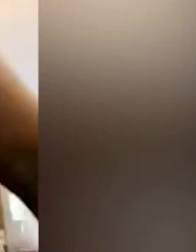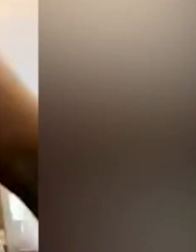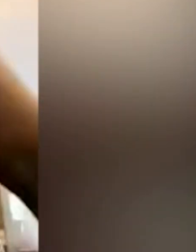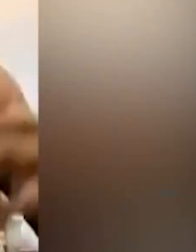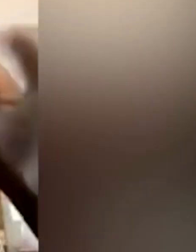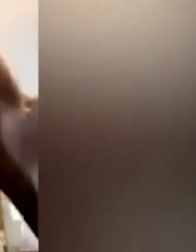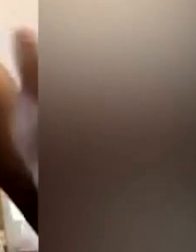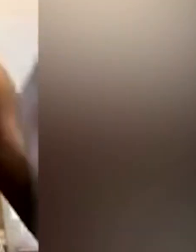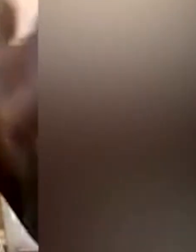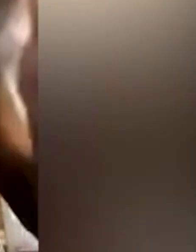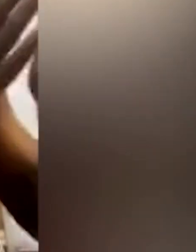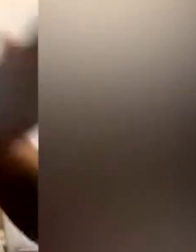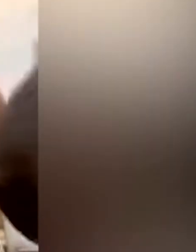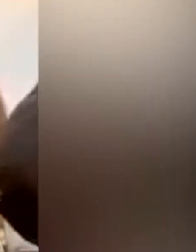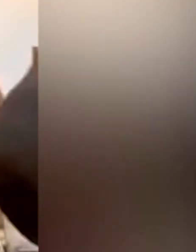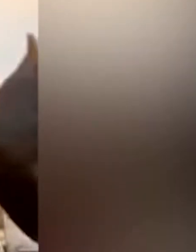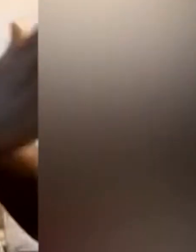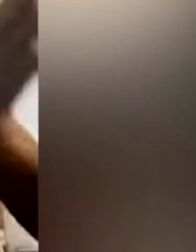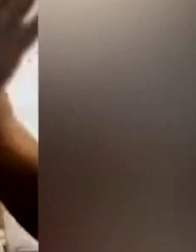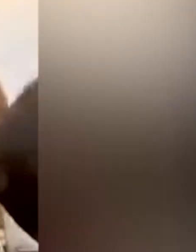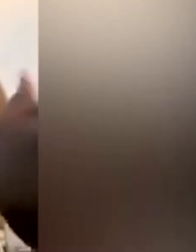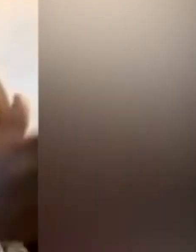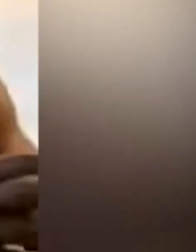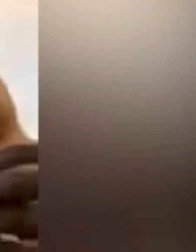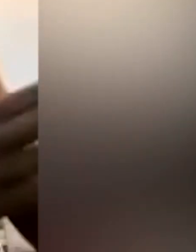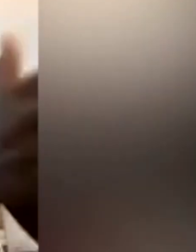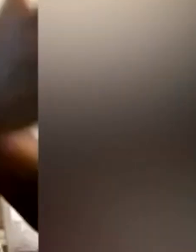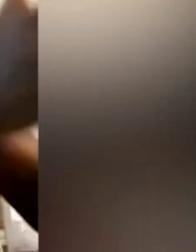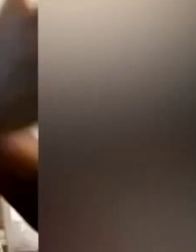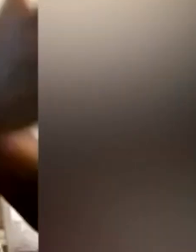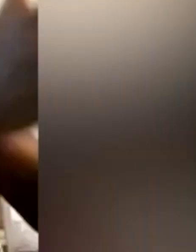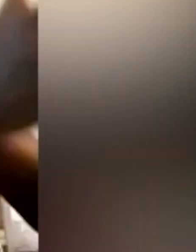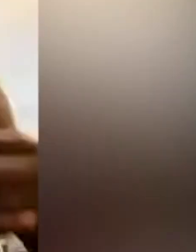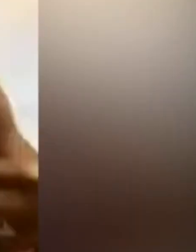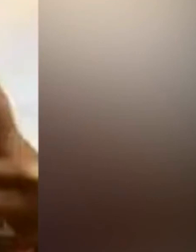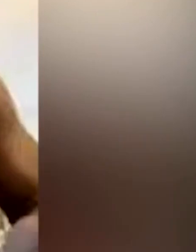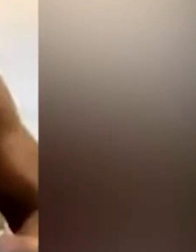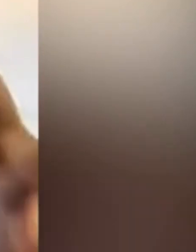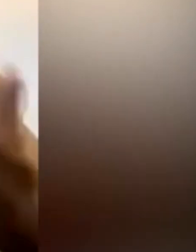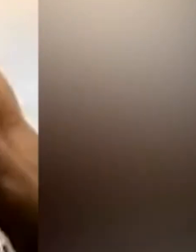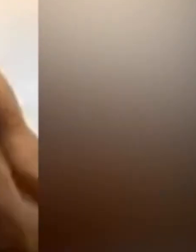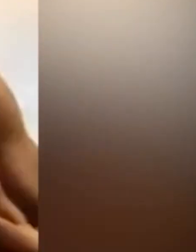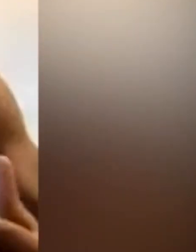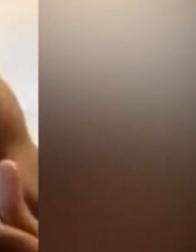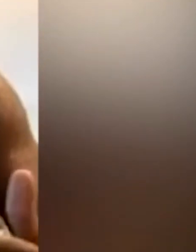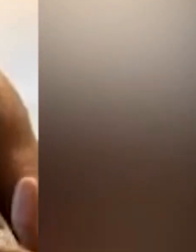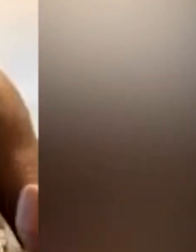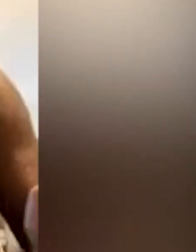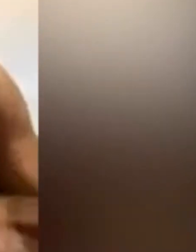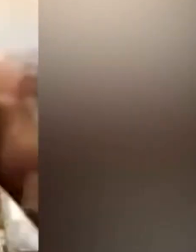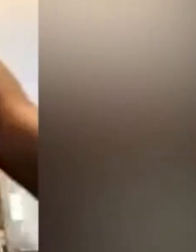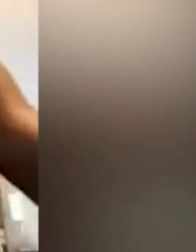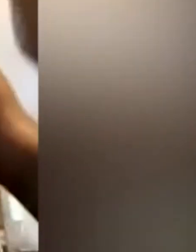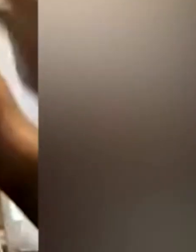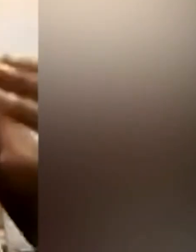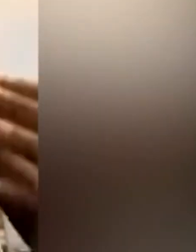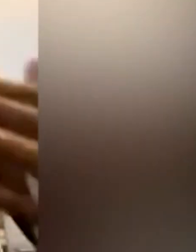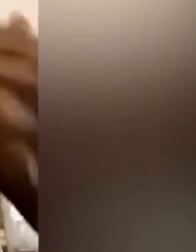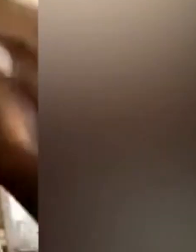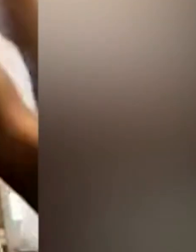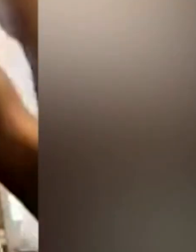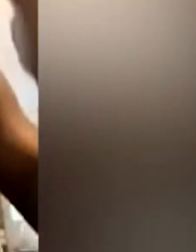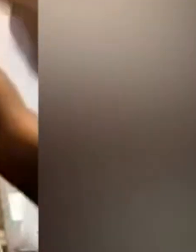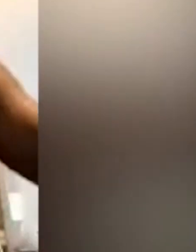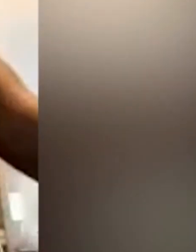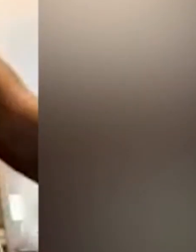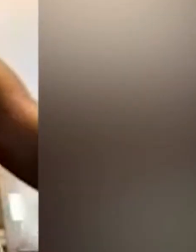singling out me, but the team seeing what's happening, it's going to reflect on the team. And I am a senior player, and the player is going to come to me and